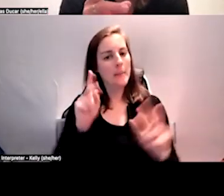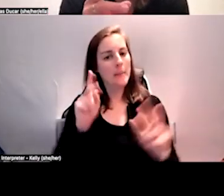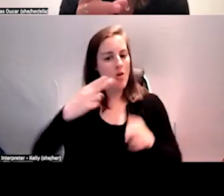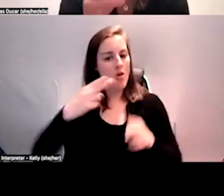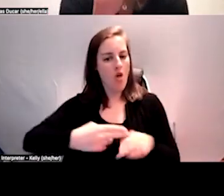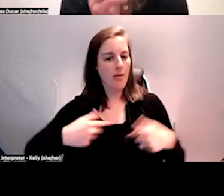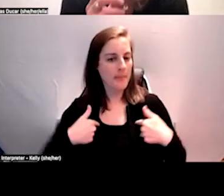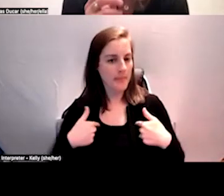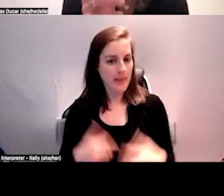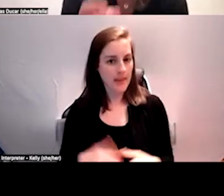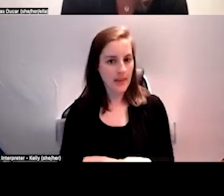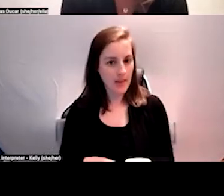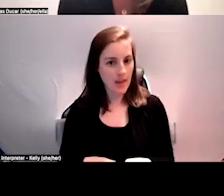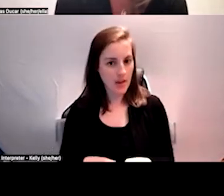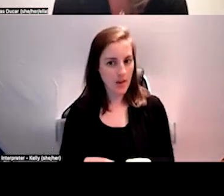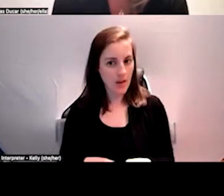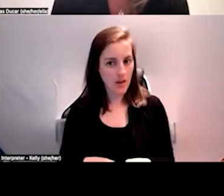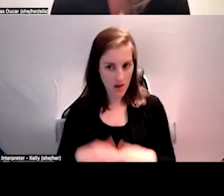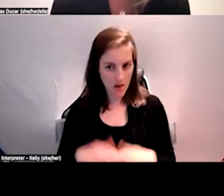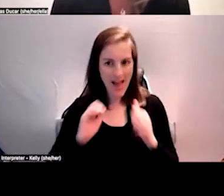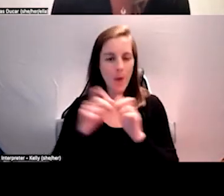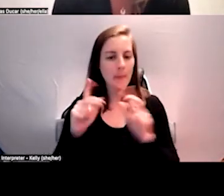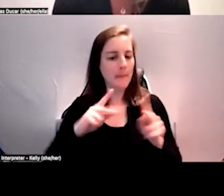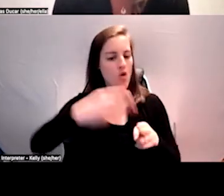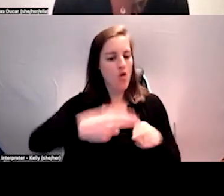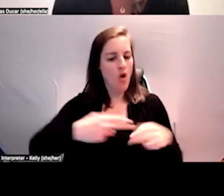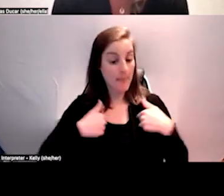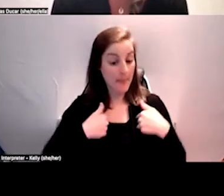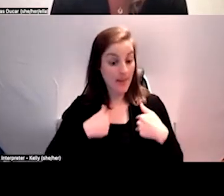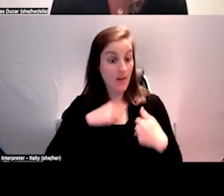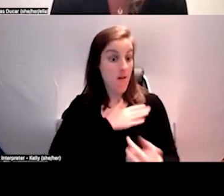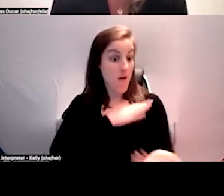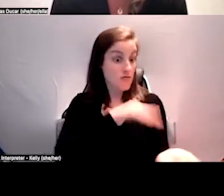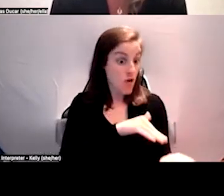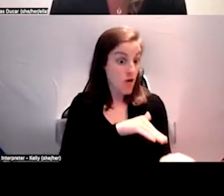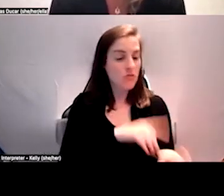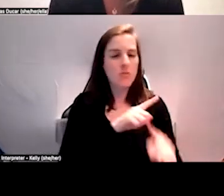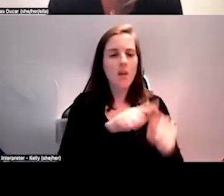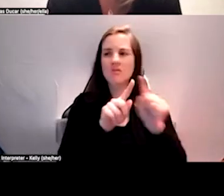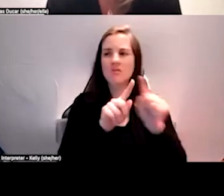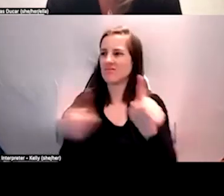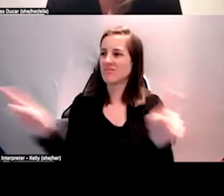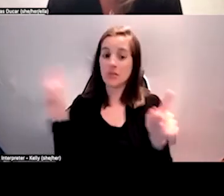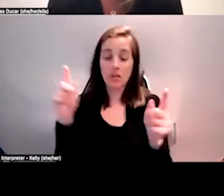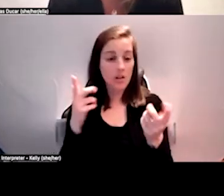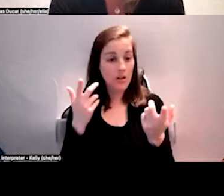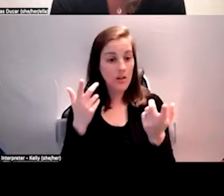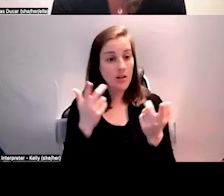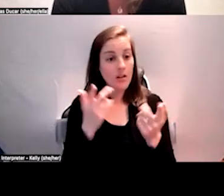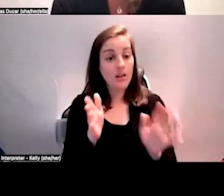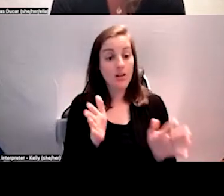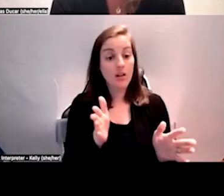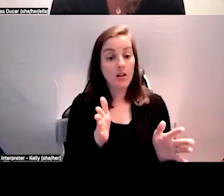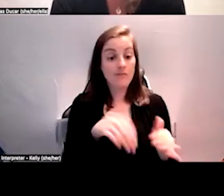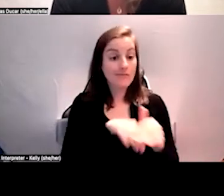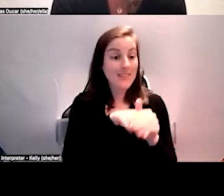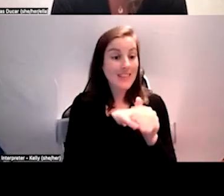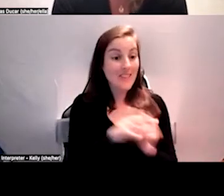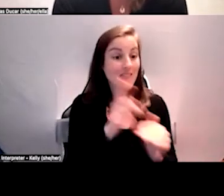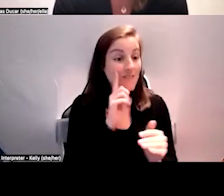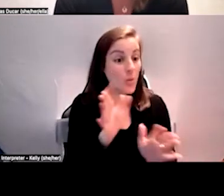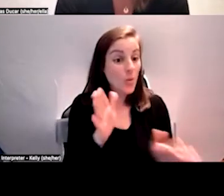referred to in one space, but every space. So how you're referred to in an exam room, how you're referred to